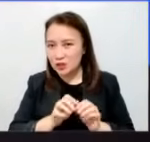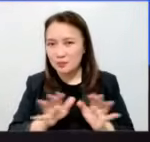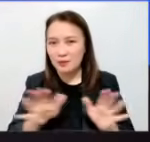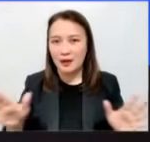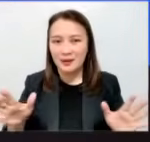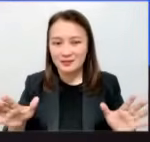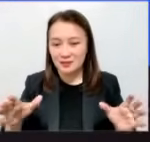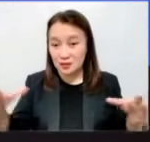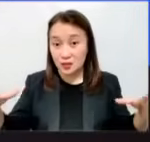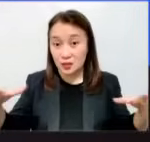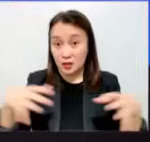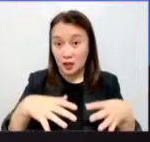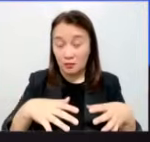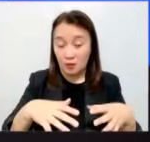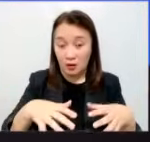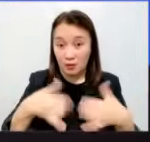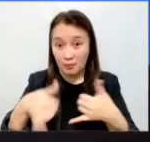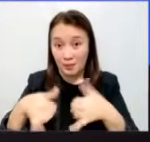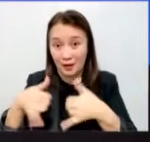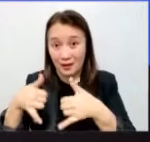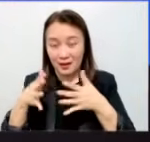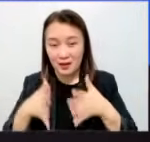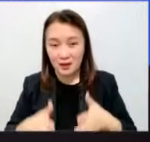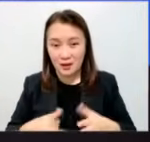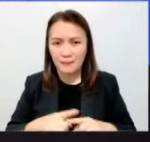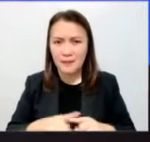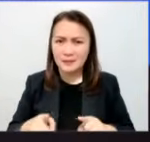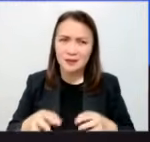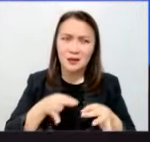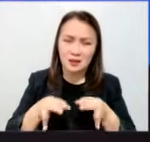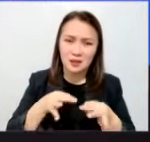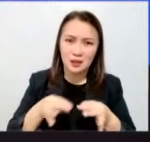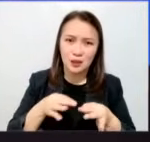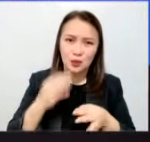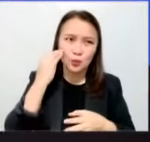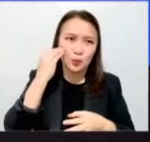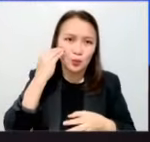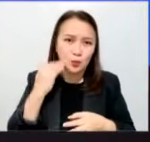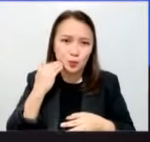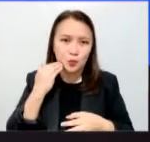Again, because of the short, if I can explain this, because of the short